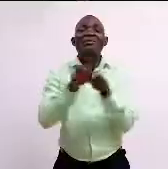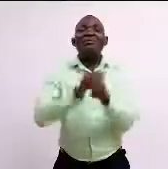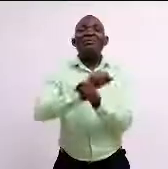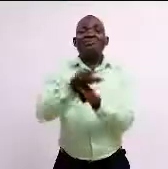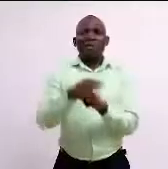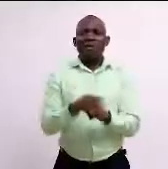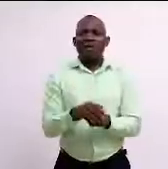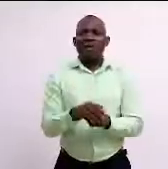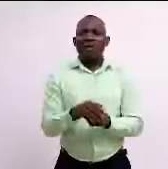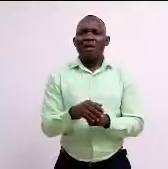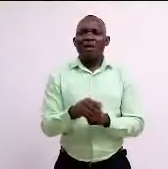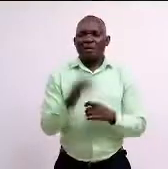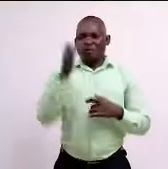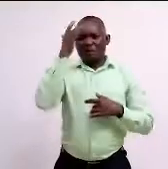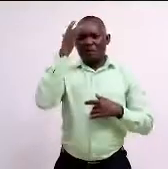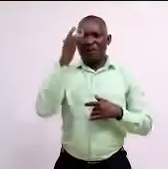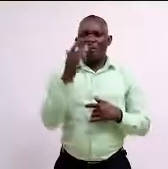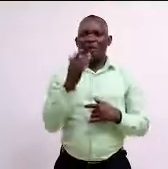pandemic. Don't hear you say.